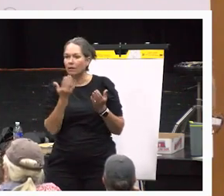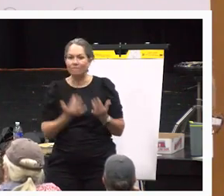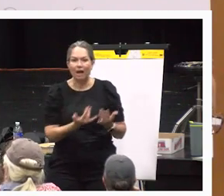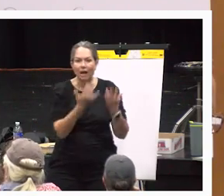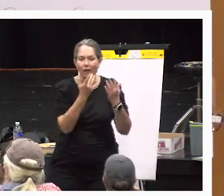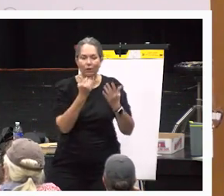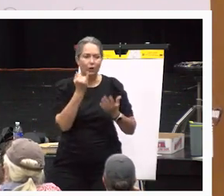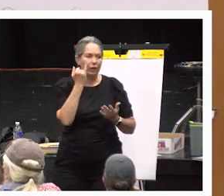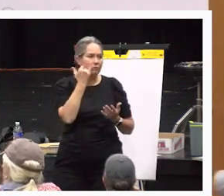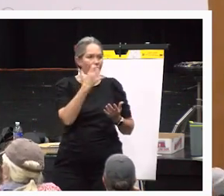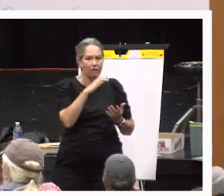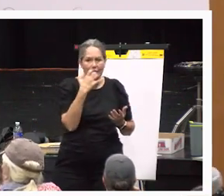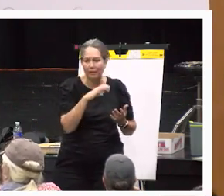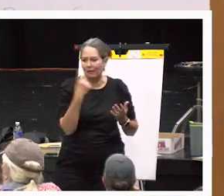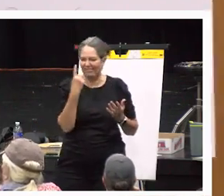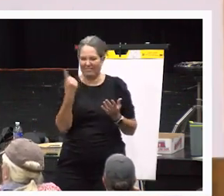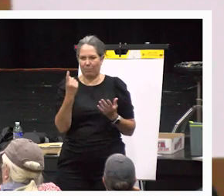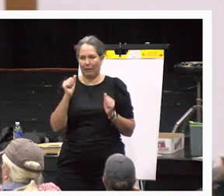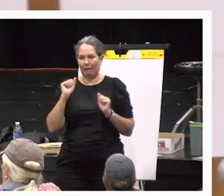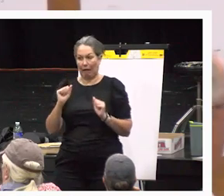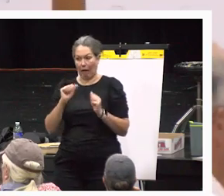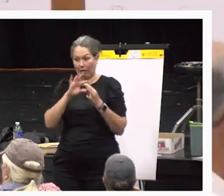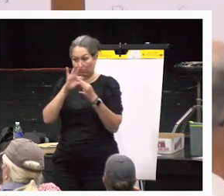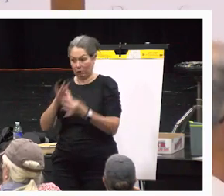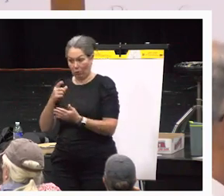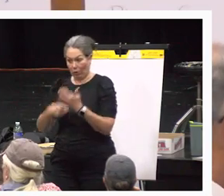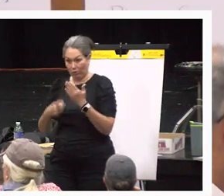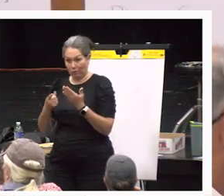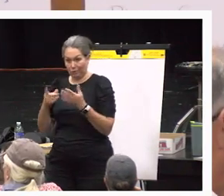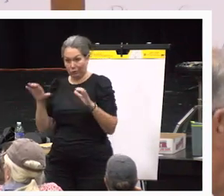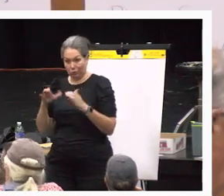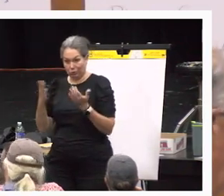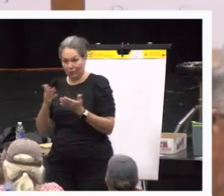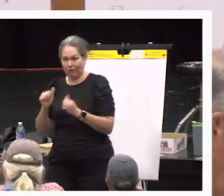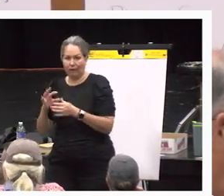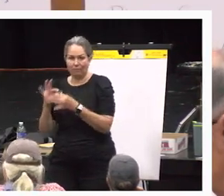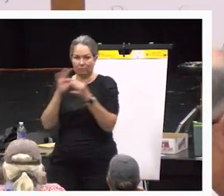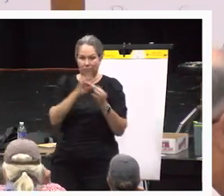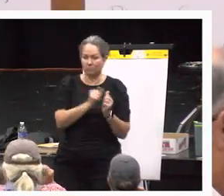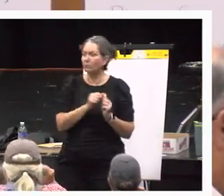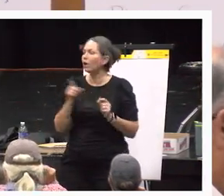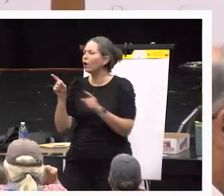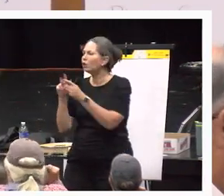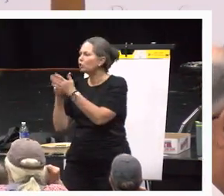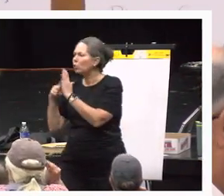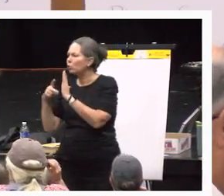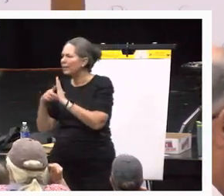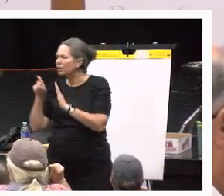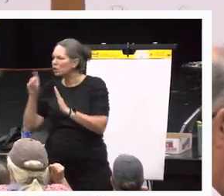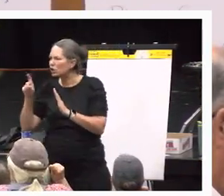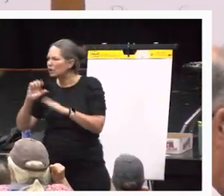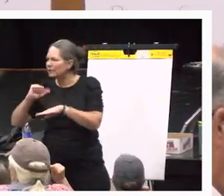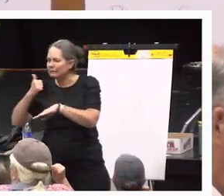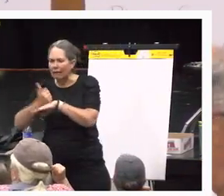emergencies. So, Dan, are you suggesting that a group that was formed on that would look at that language as well?